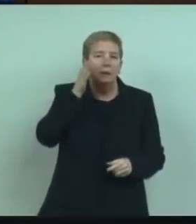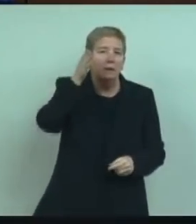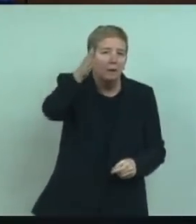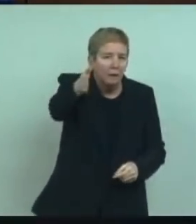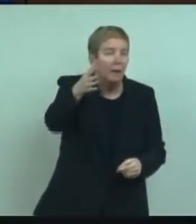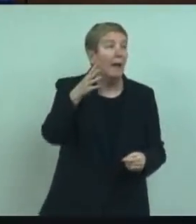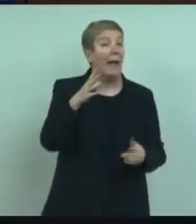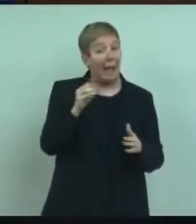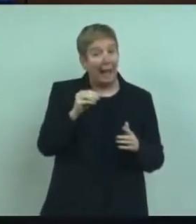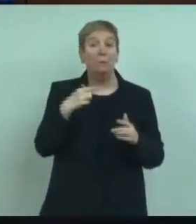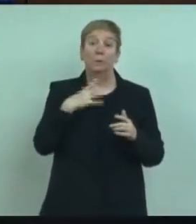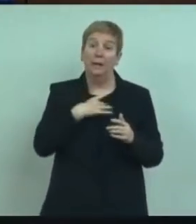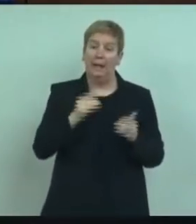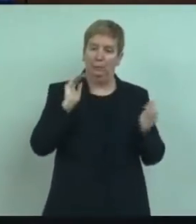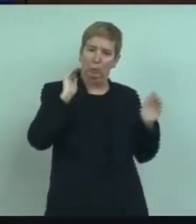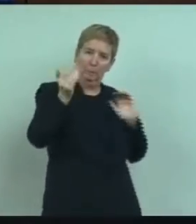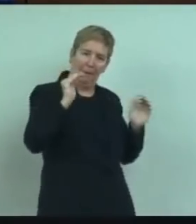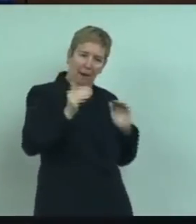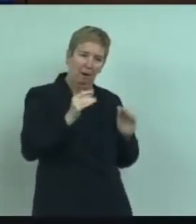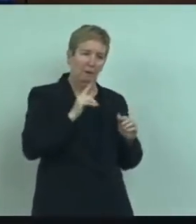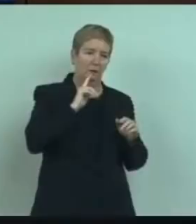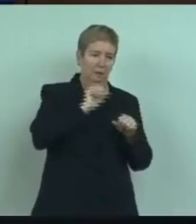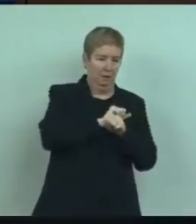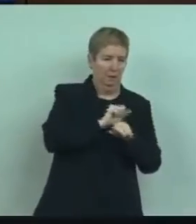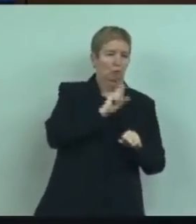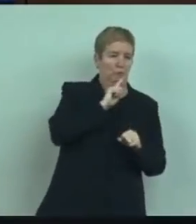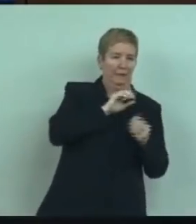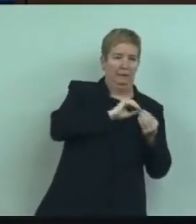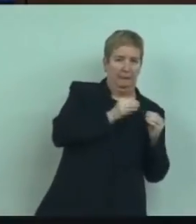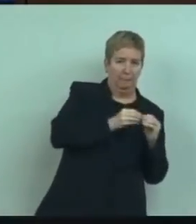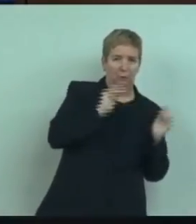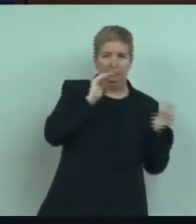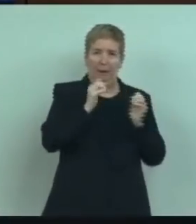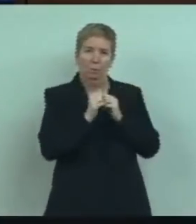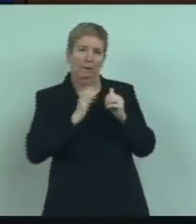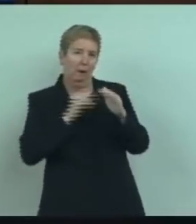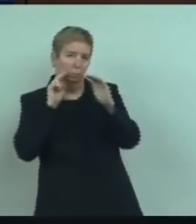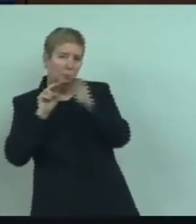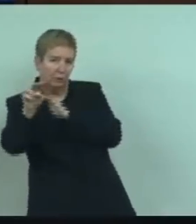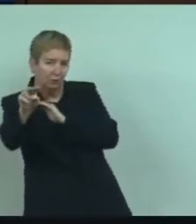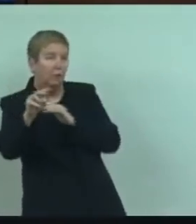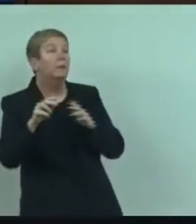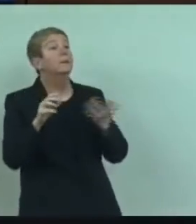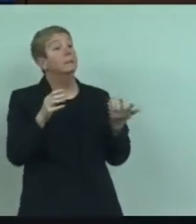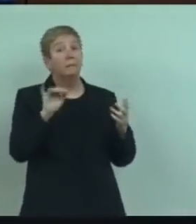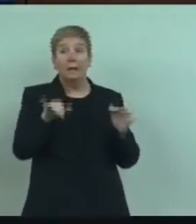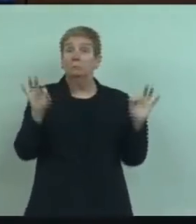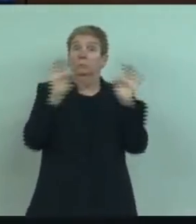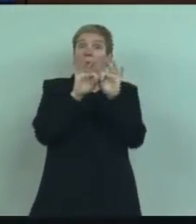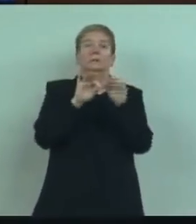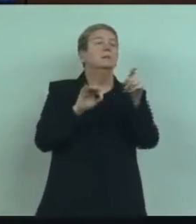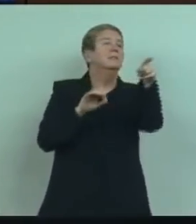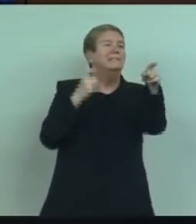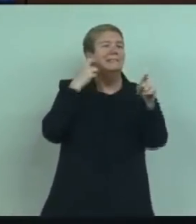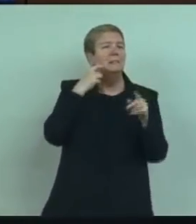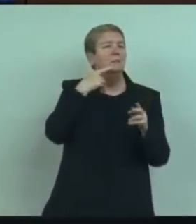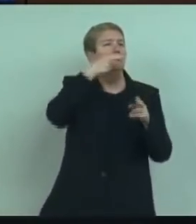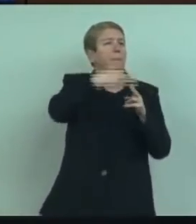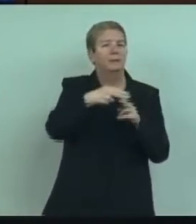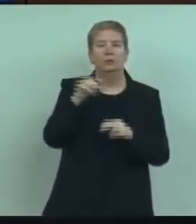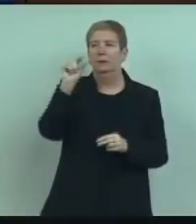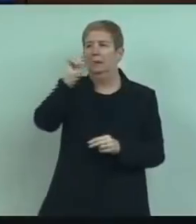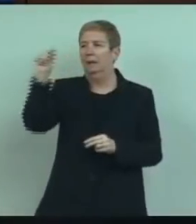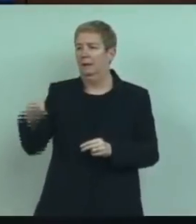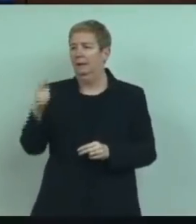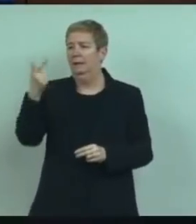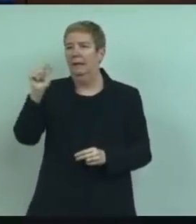to our projections is critical. And so you asked specifically about Gallup. So there's no question that